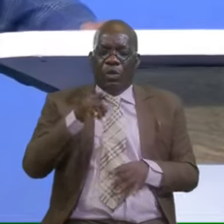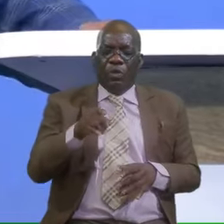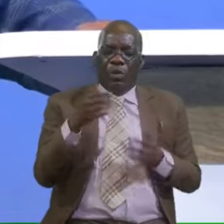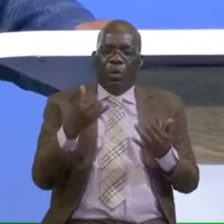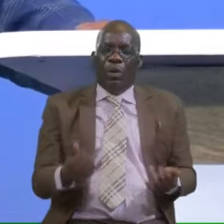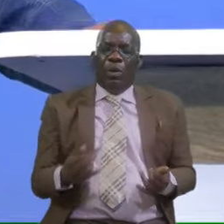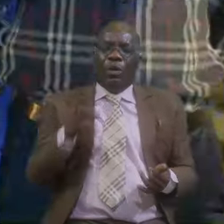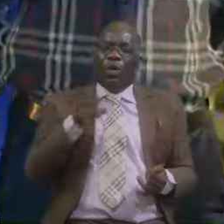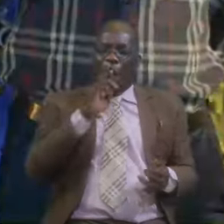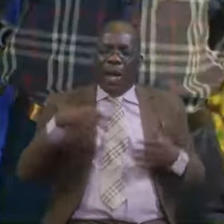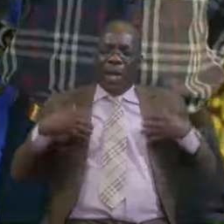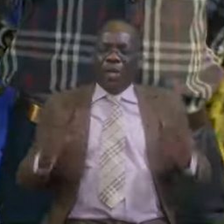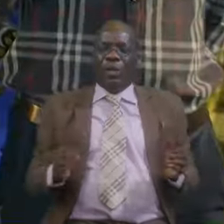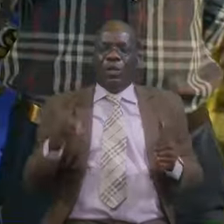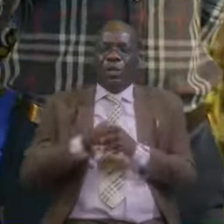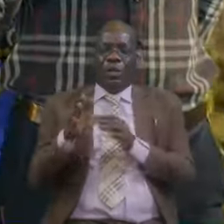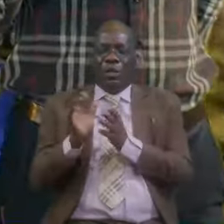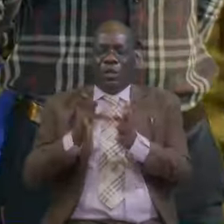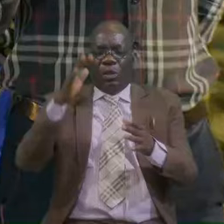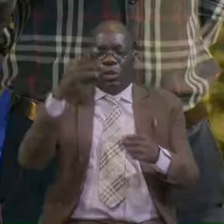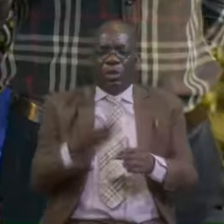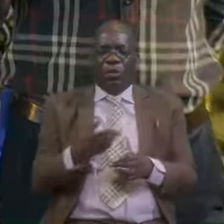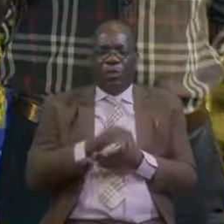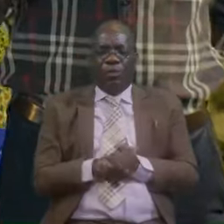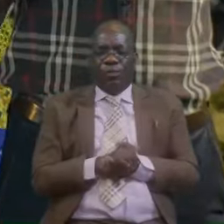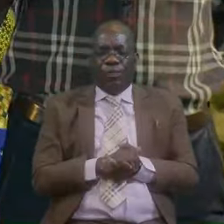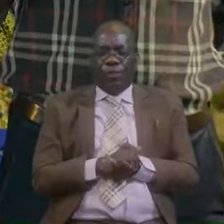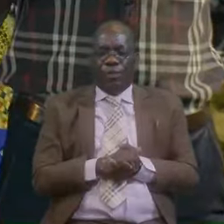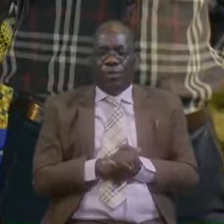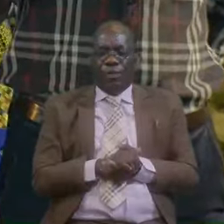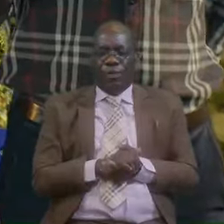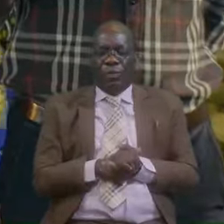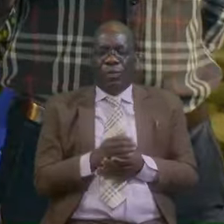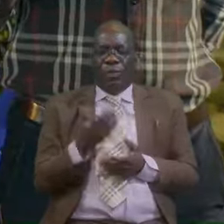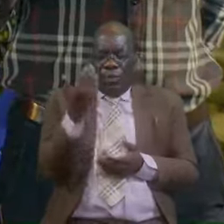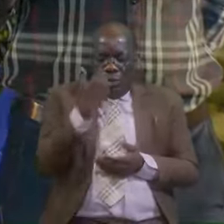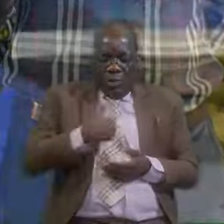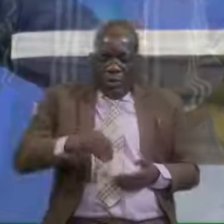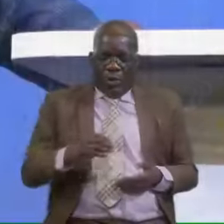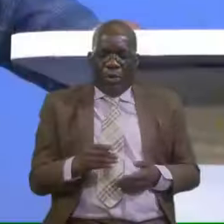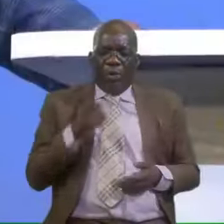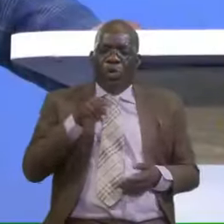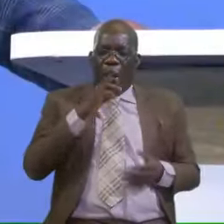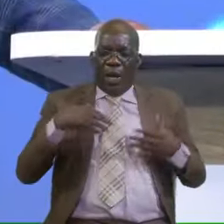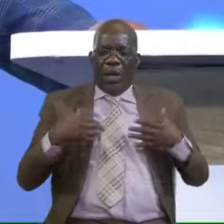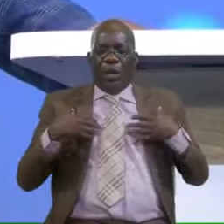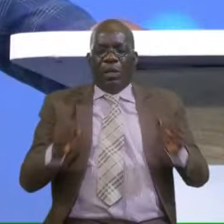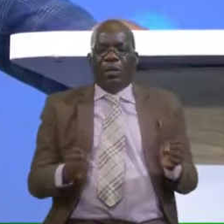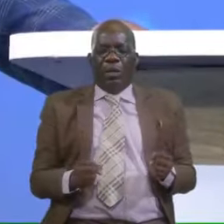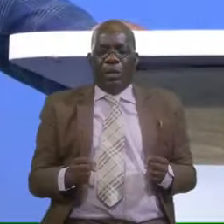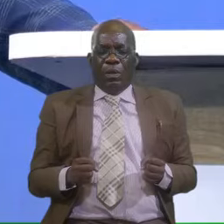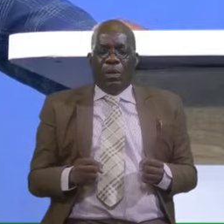in Jesus' name. Stroke, you're healed. You